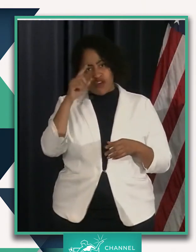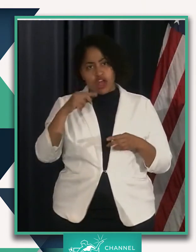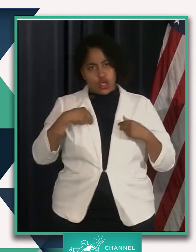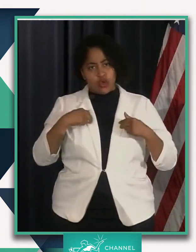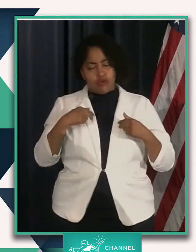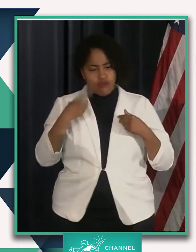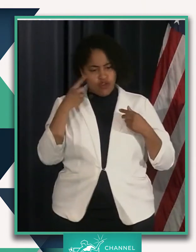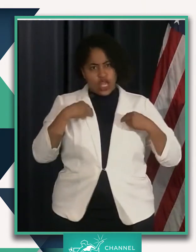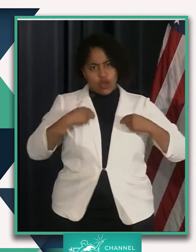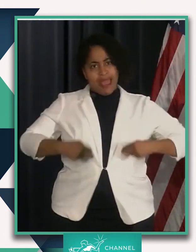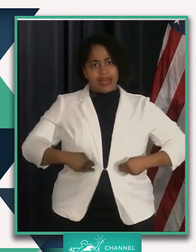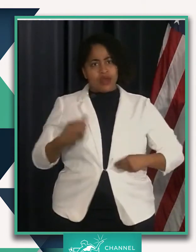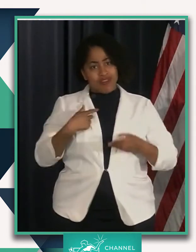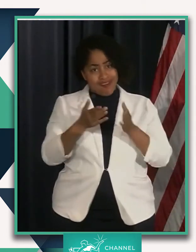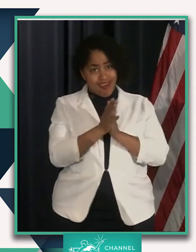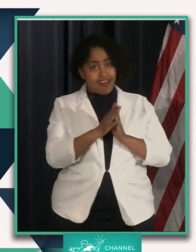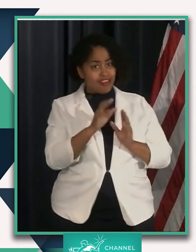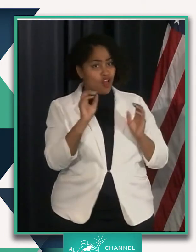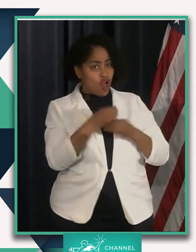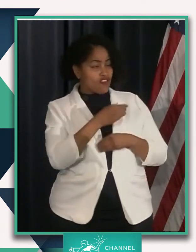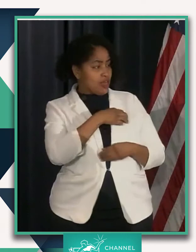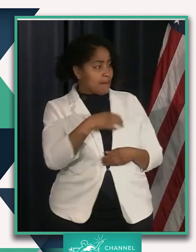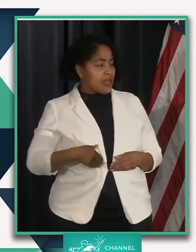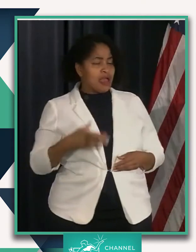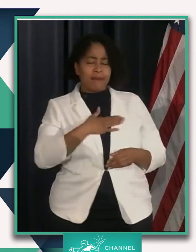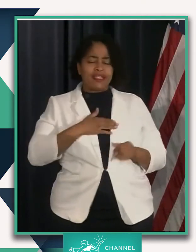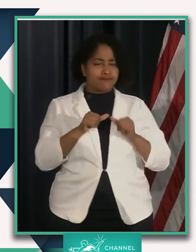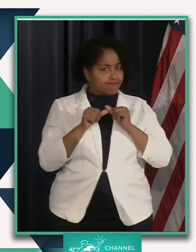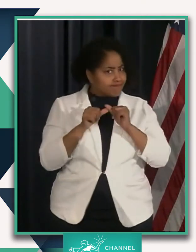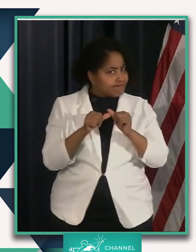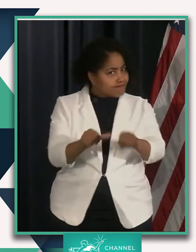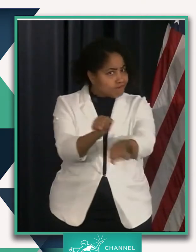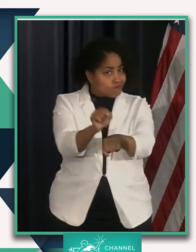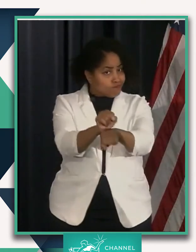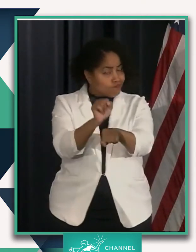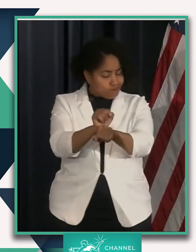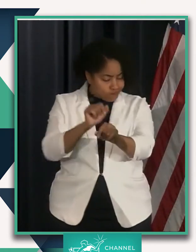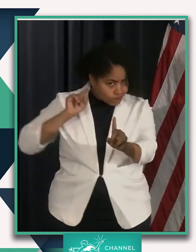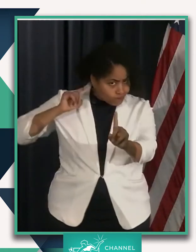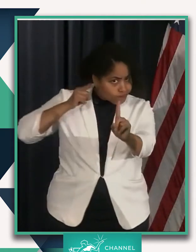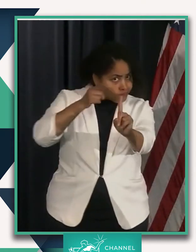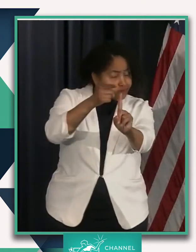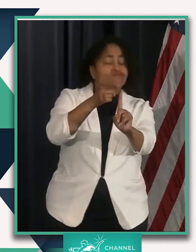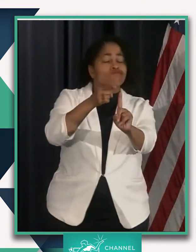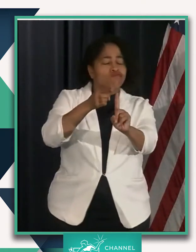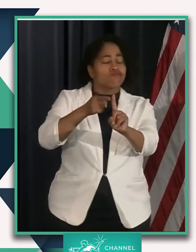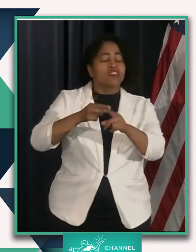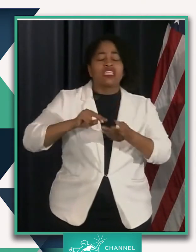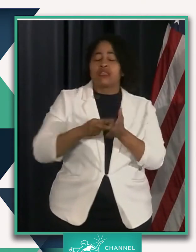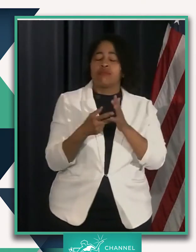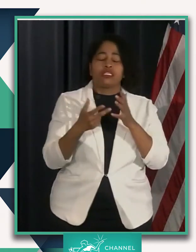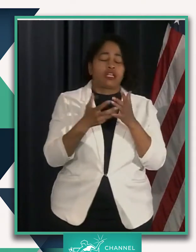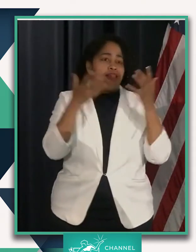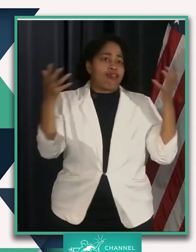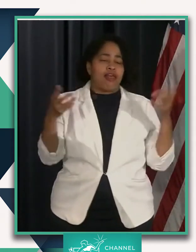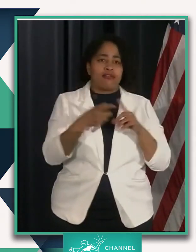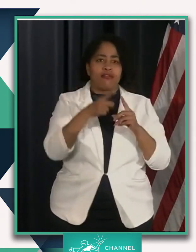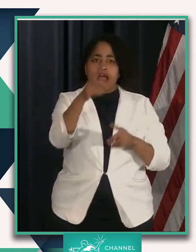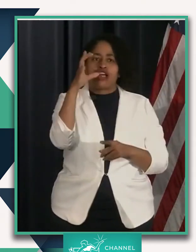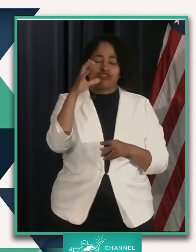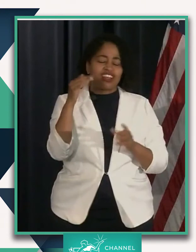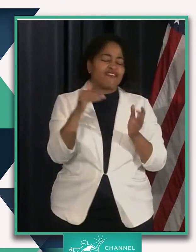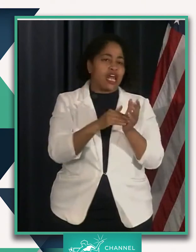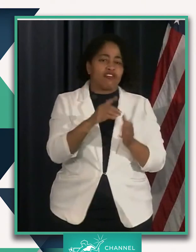ask the Office of the Mayor to please stay this path. It means a great deal to hundreds of thousands of